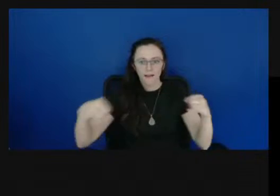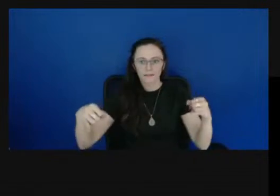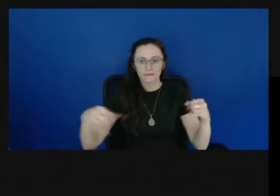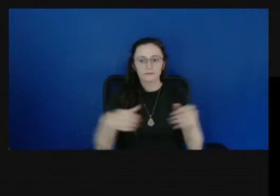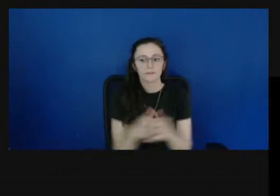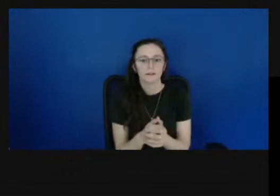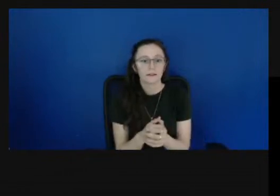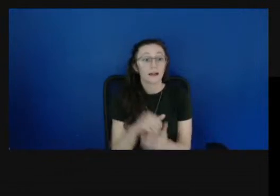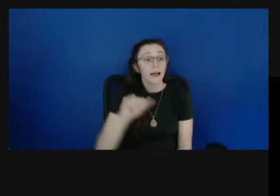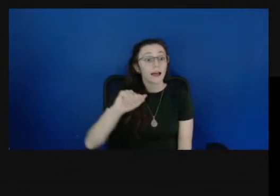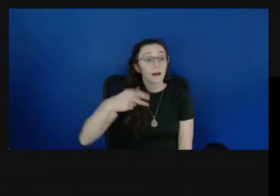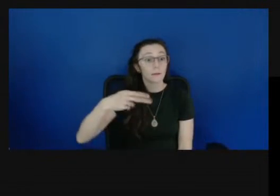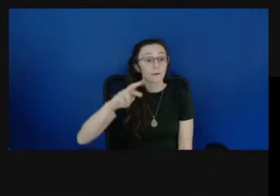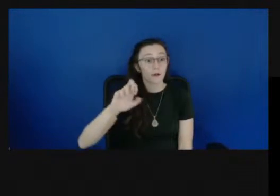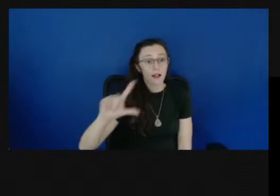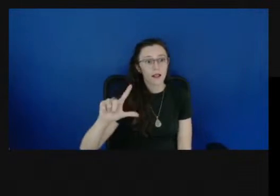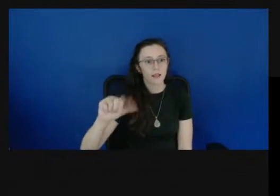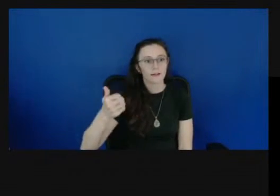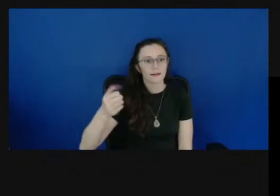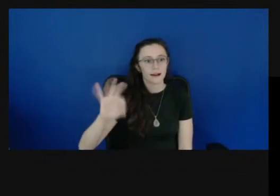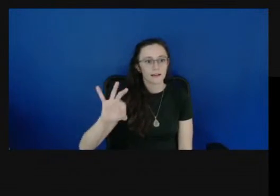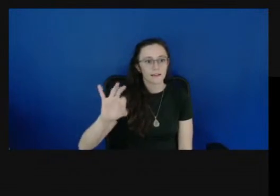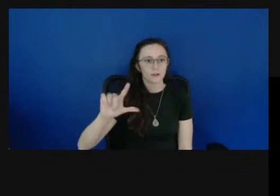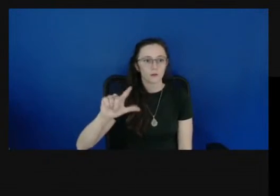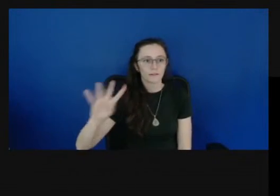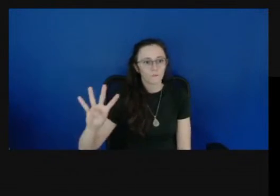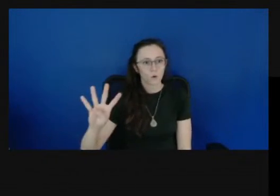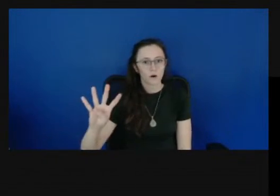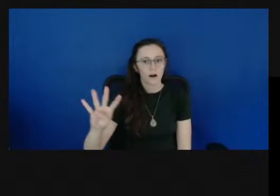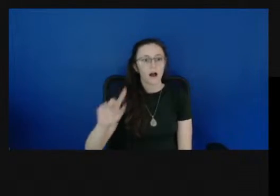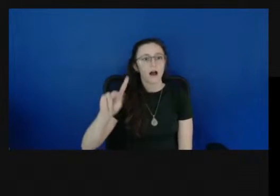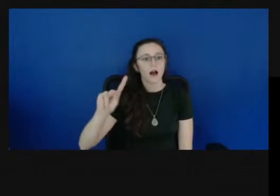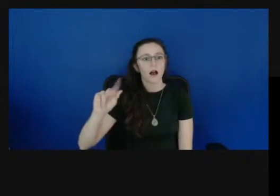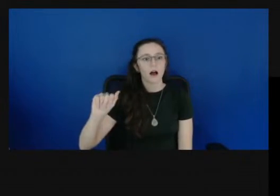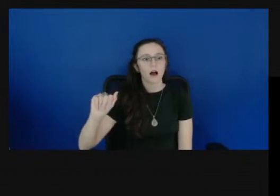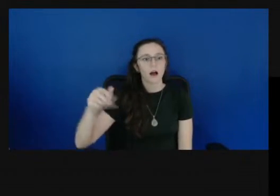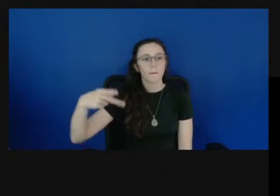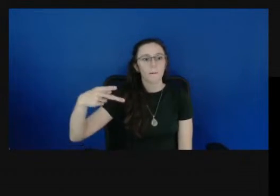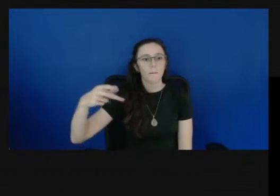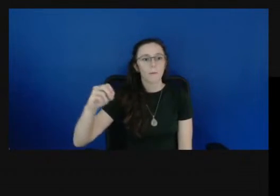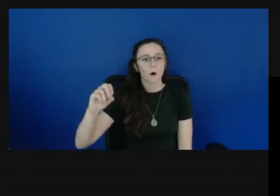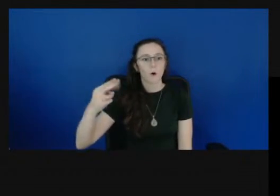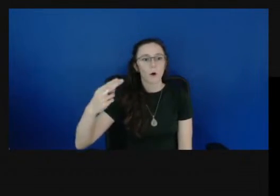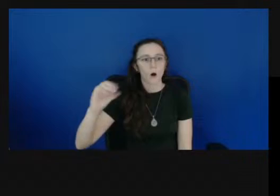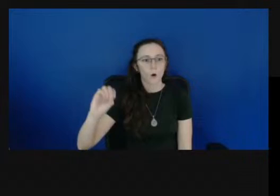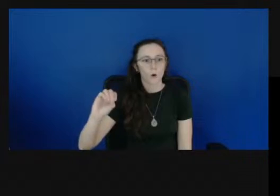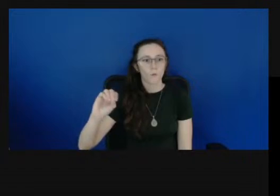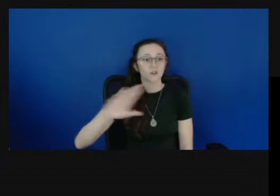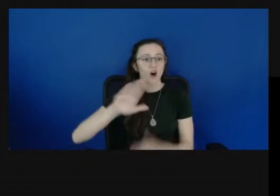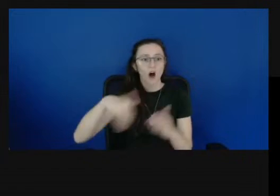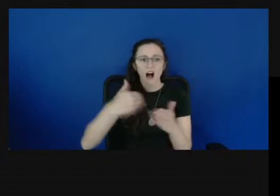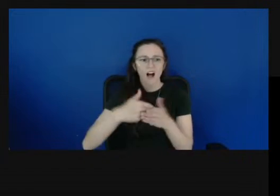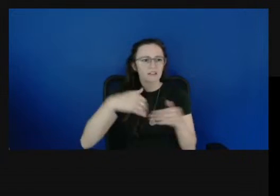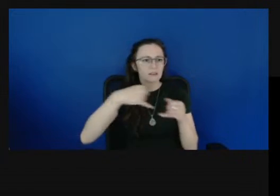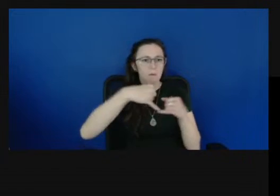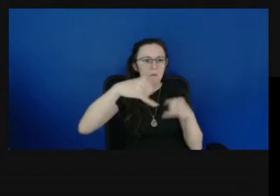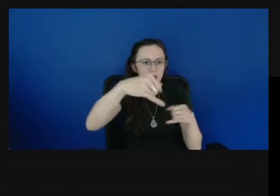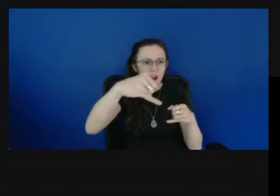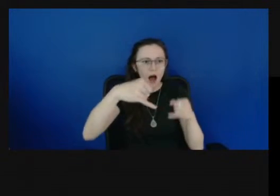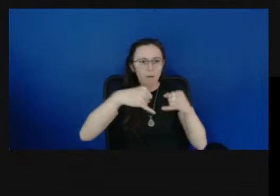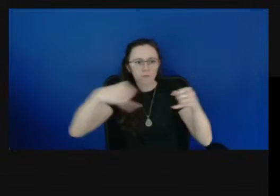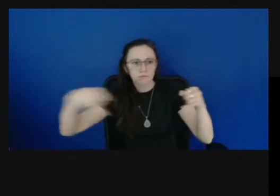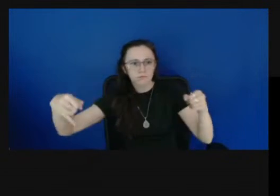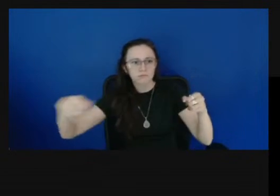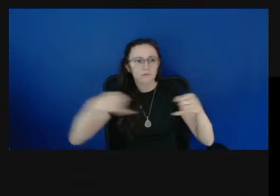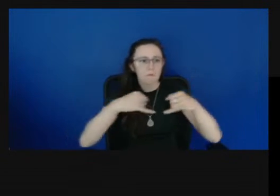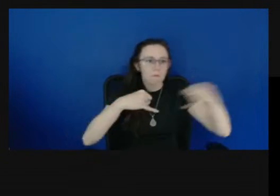April of 1924, Kapoho was all split up with great cracks across the roads, some of them